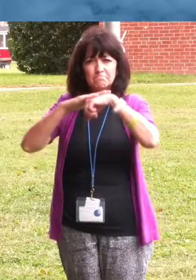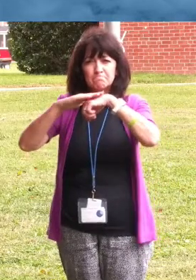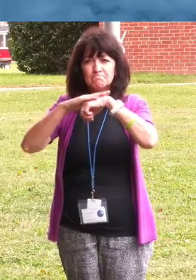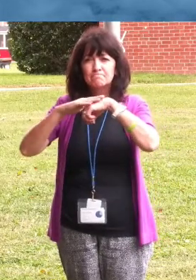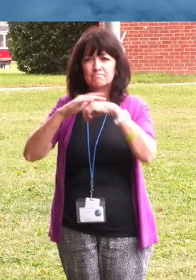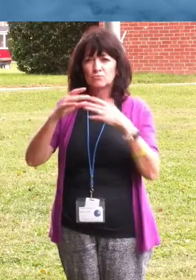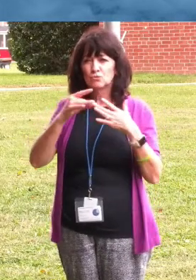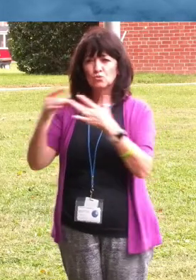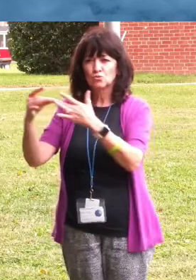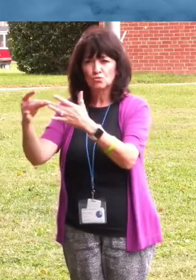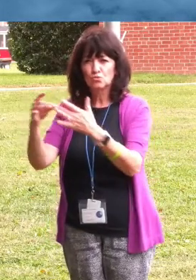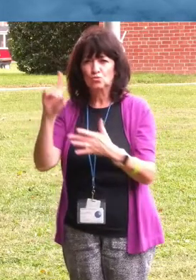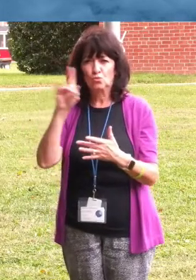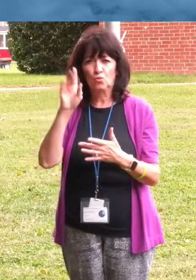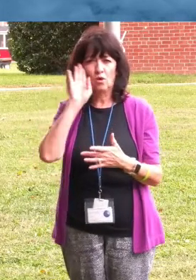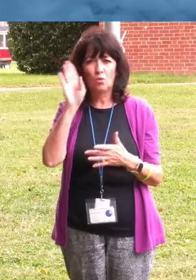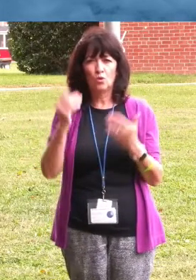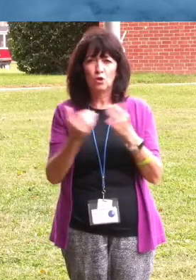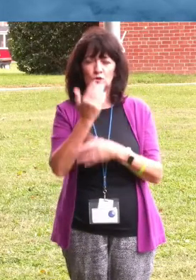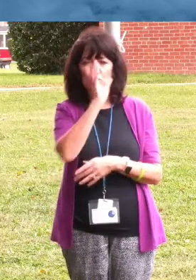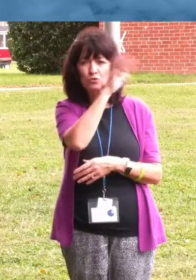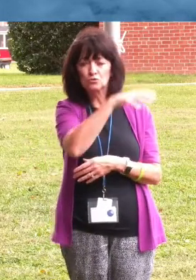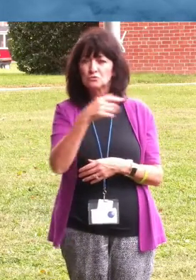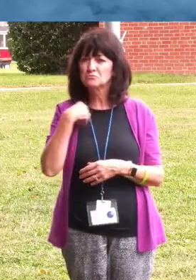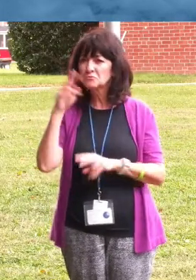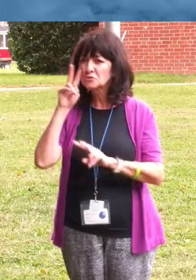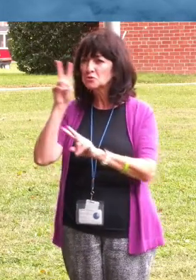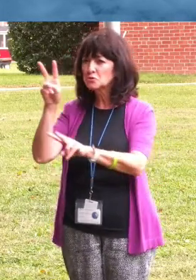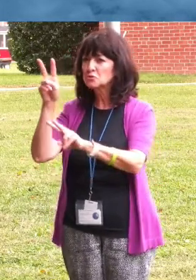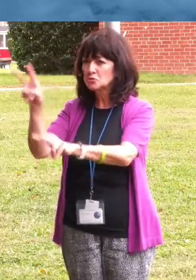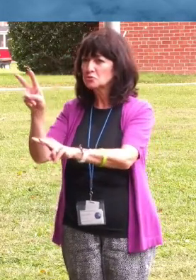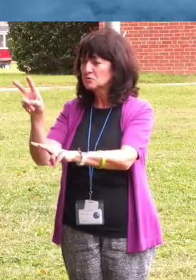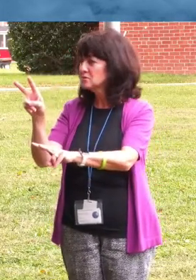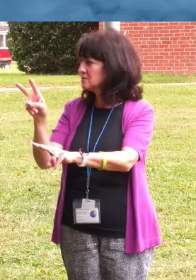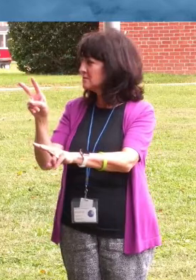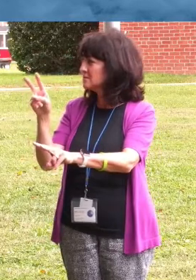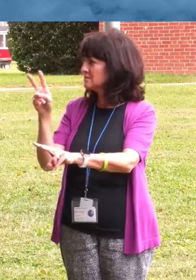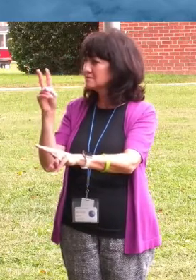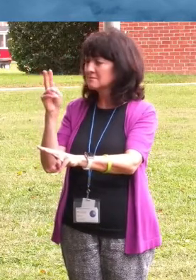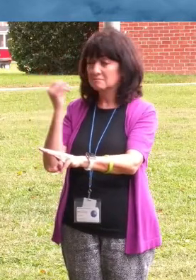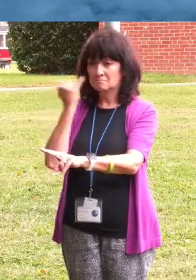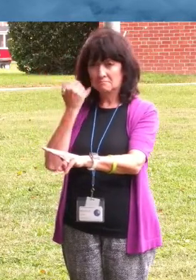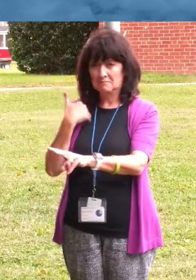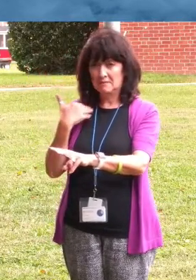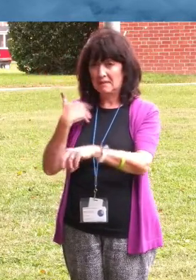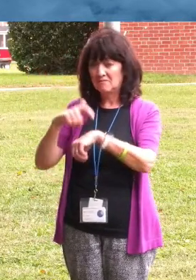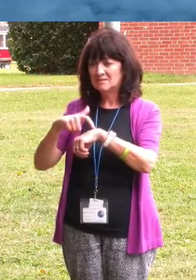to be, so I look forward to seeing a little bit more if my time permits.